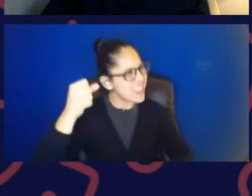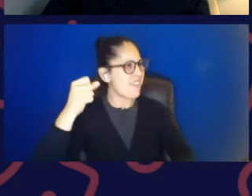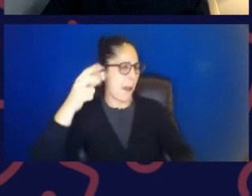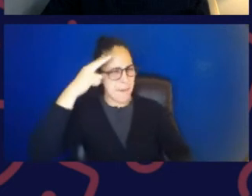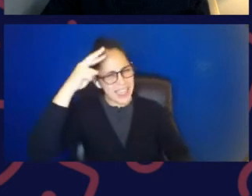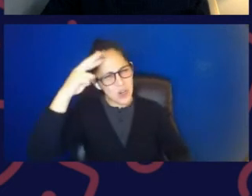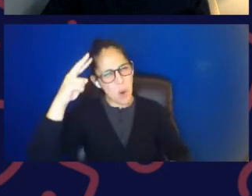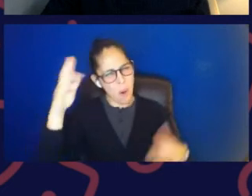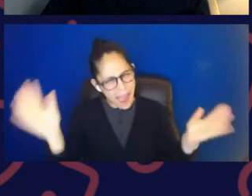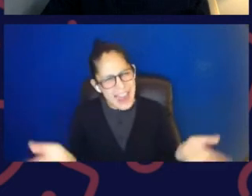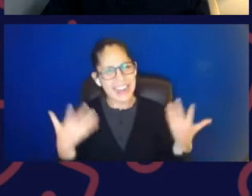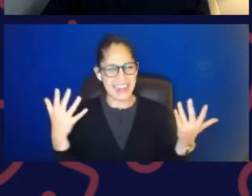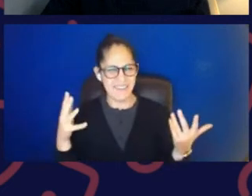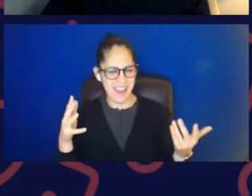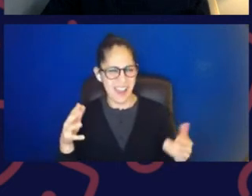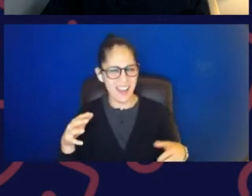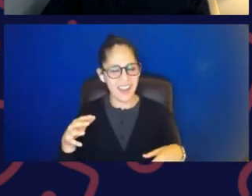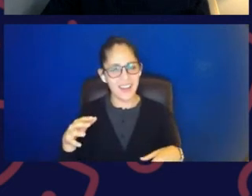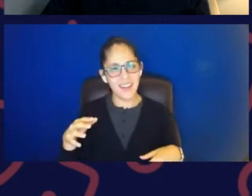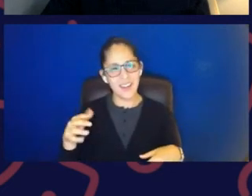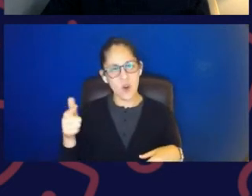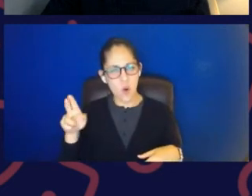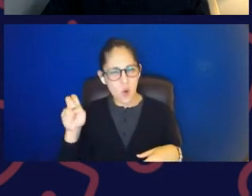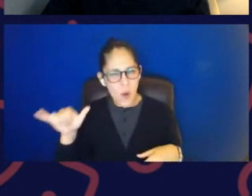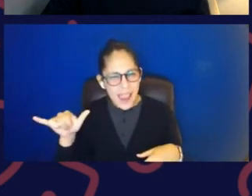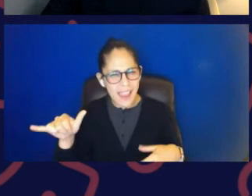I'm like, that's great. And also, like,